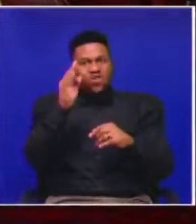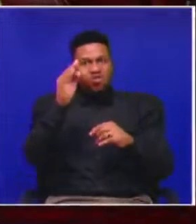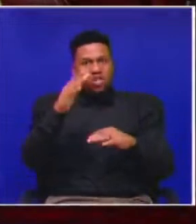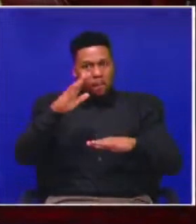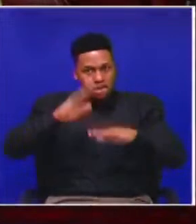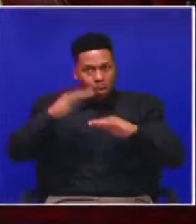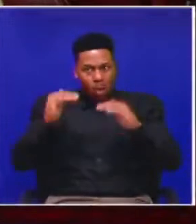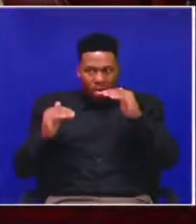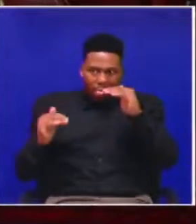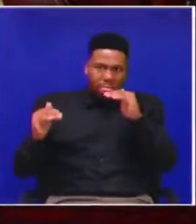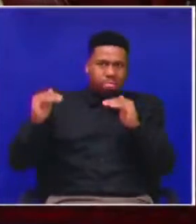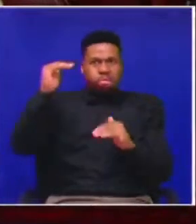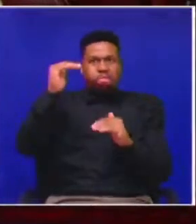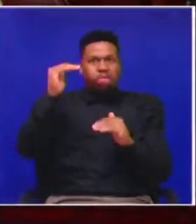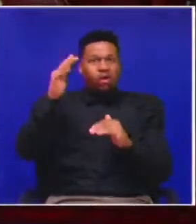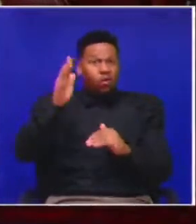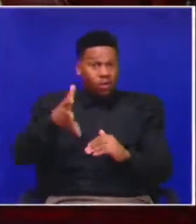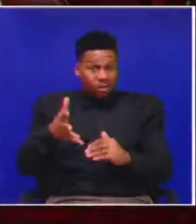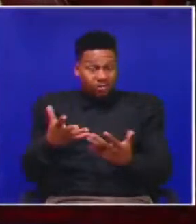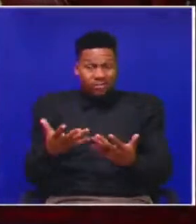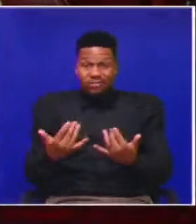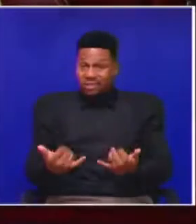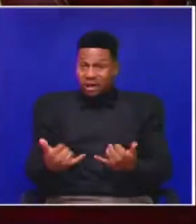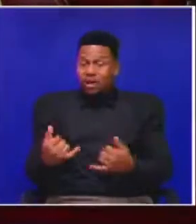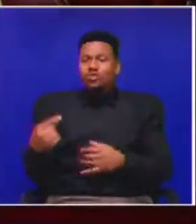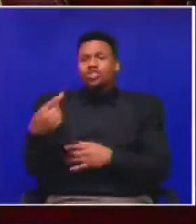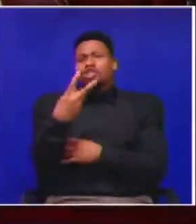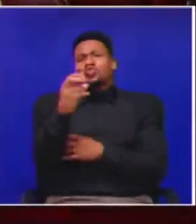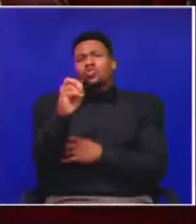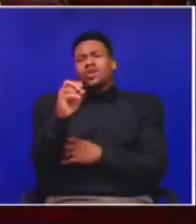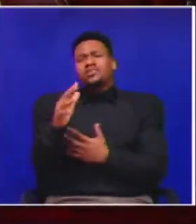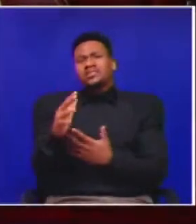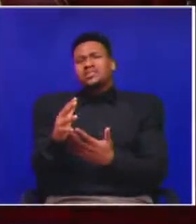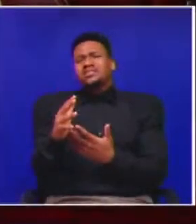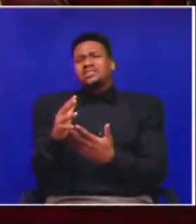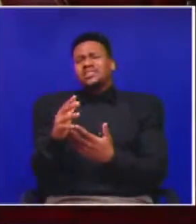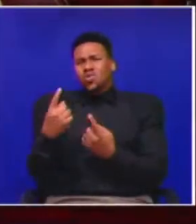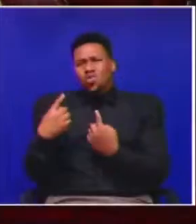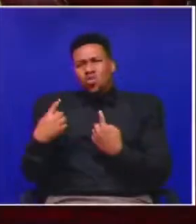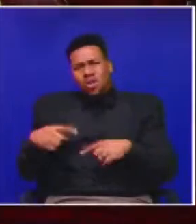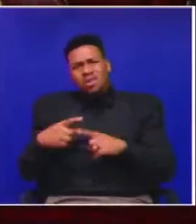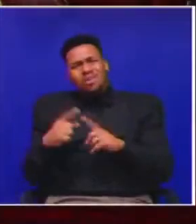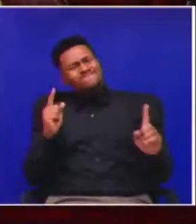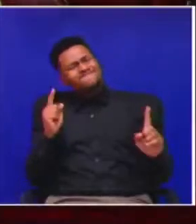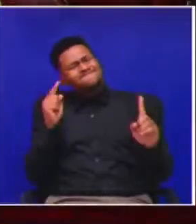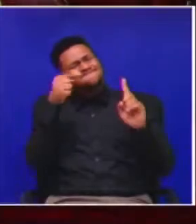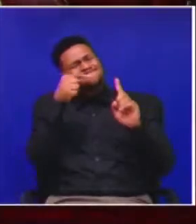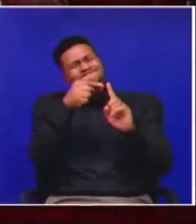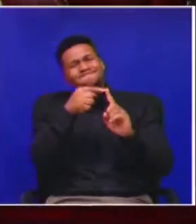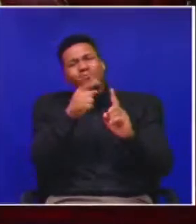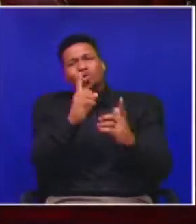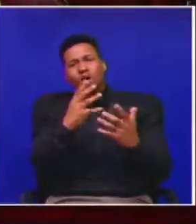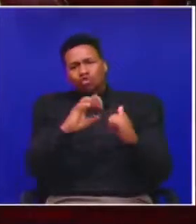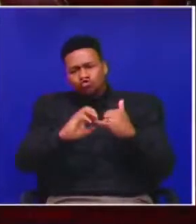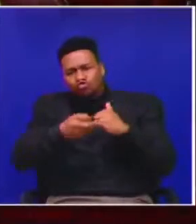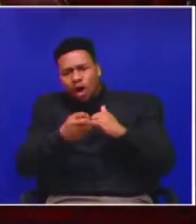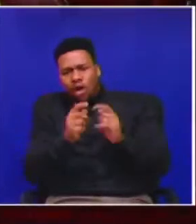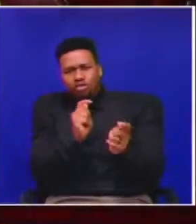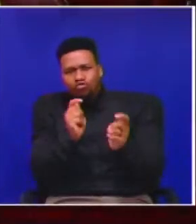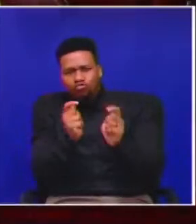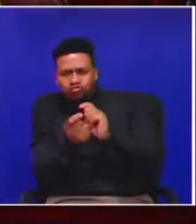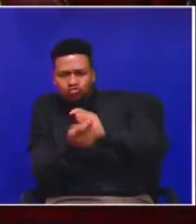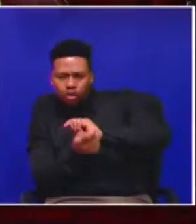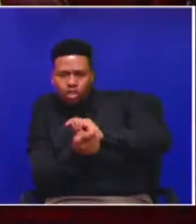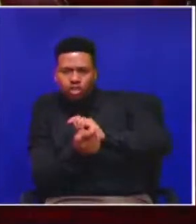the Republic desires from the G20 summit that will reform the global financial architecture and address some